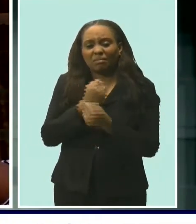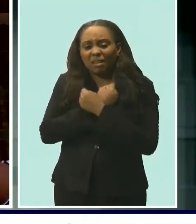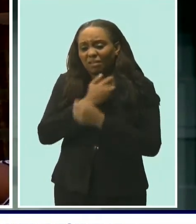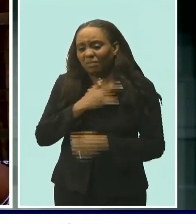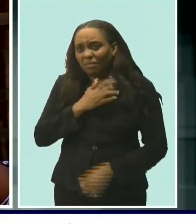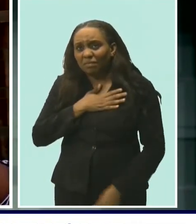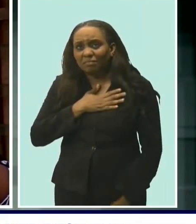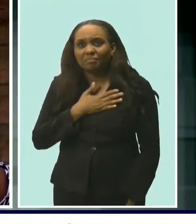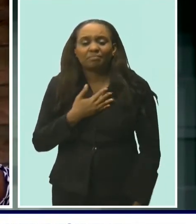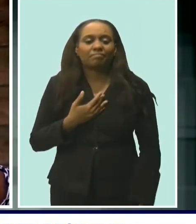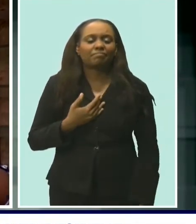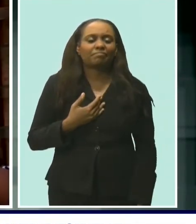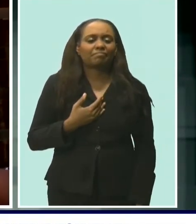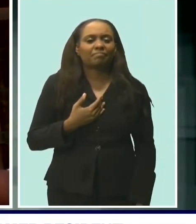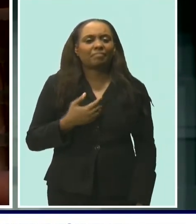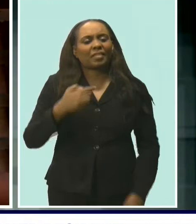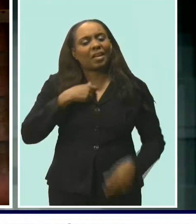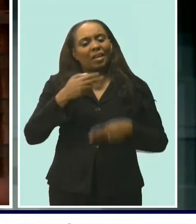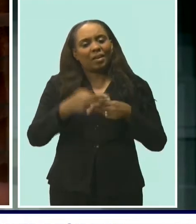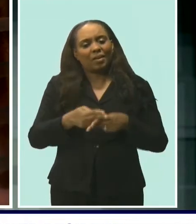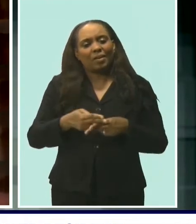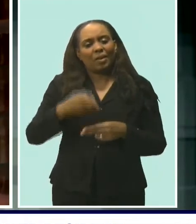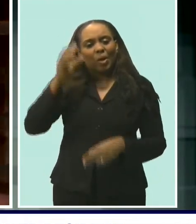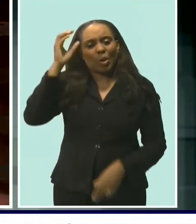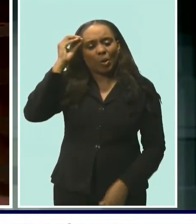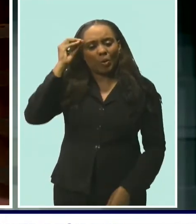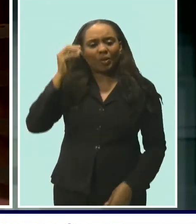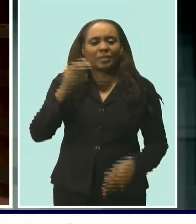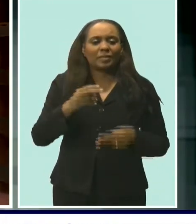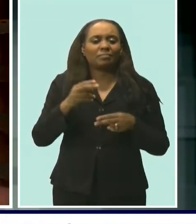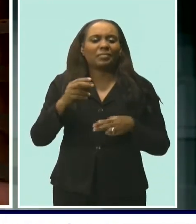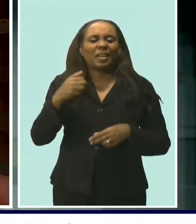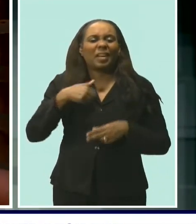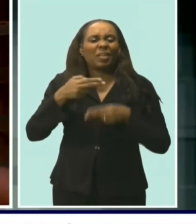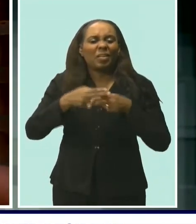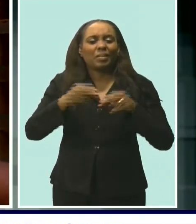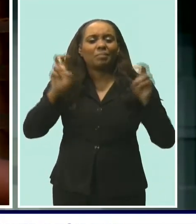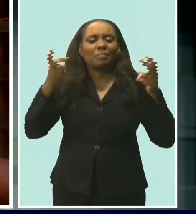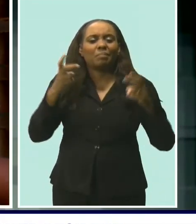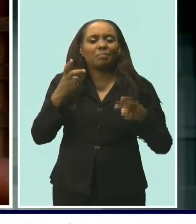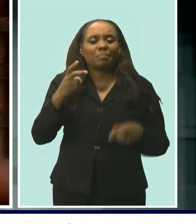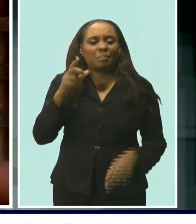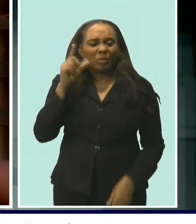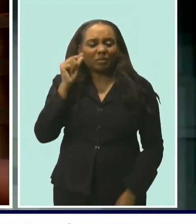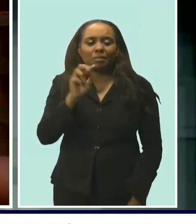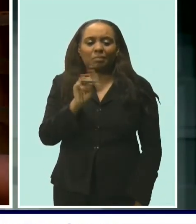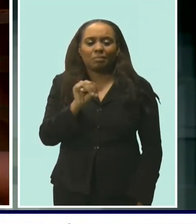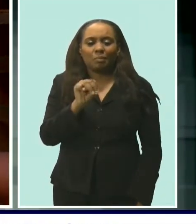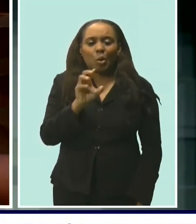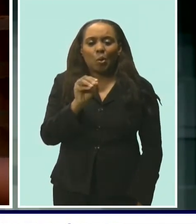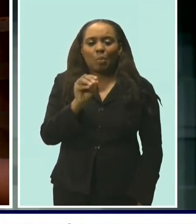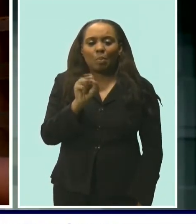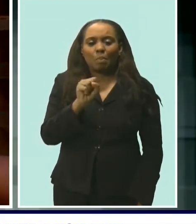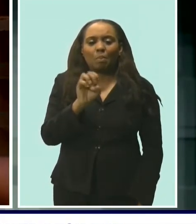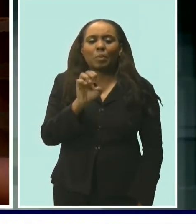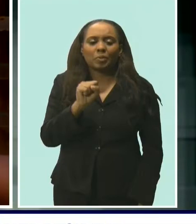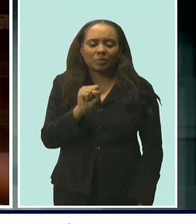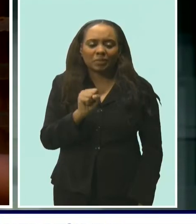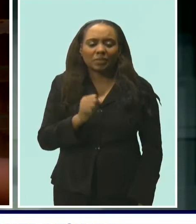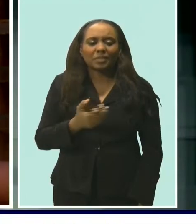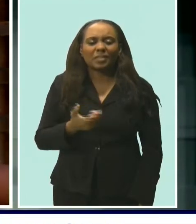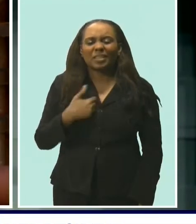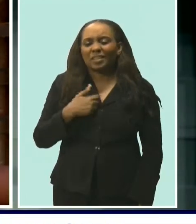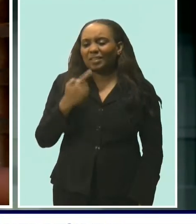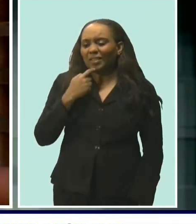as Moses, because we actually grew up in Ben Hill together, and because of his leadership qualities, I said that he was one